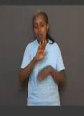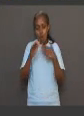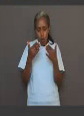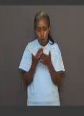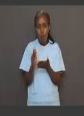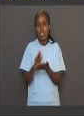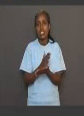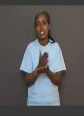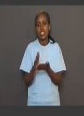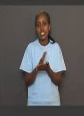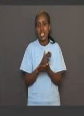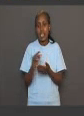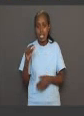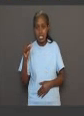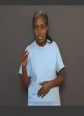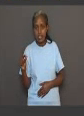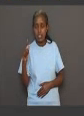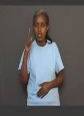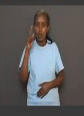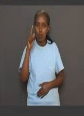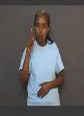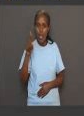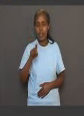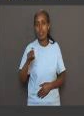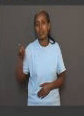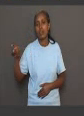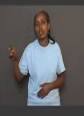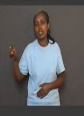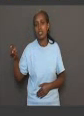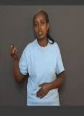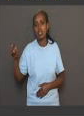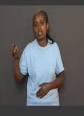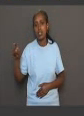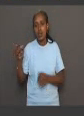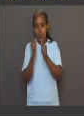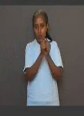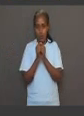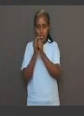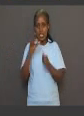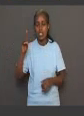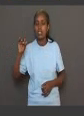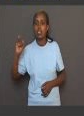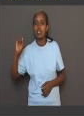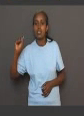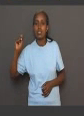share at least one axis with the destination point.